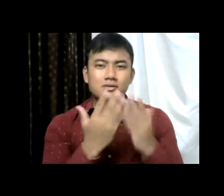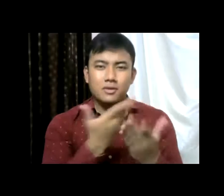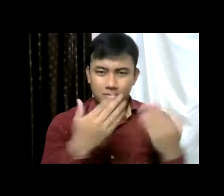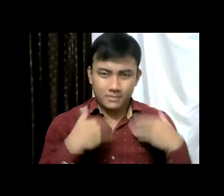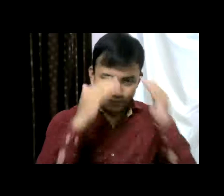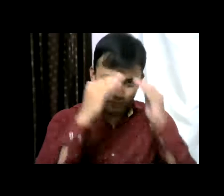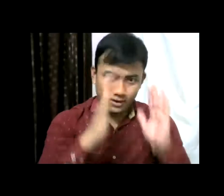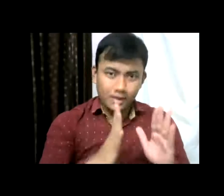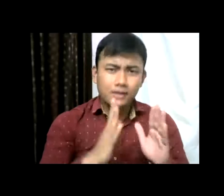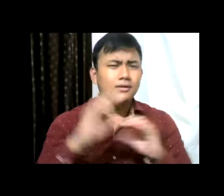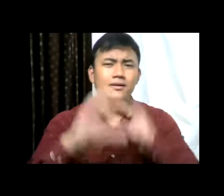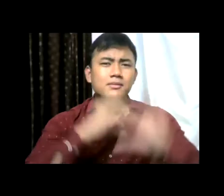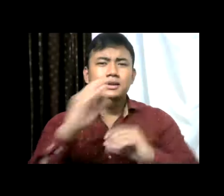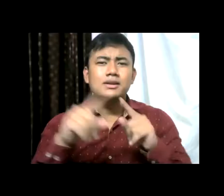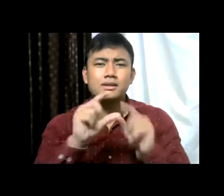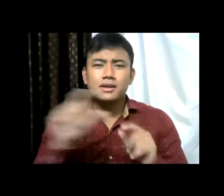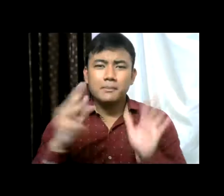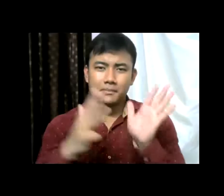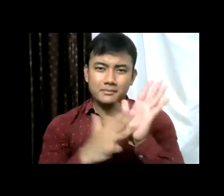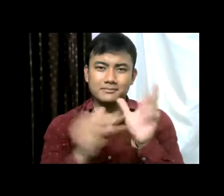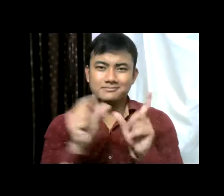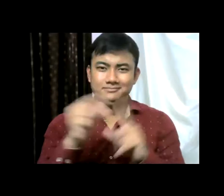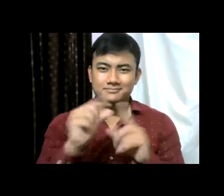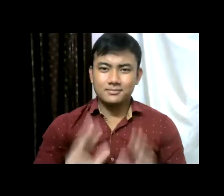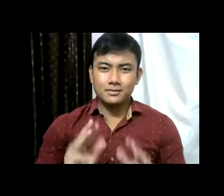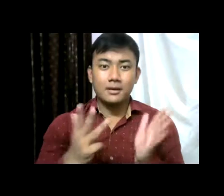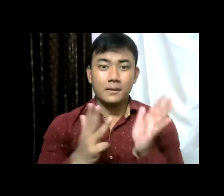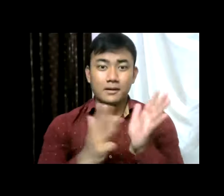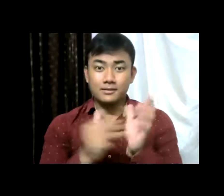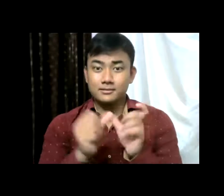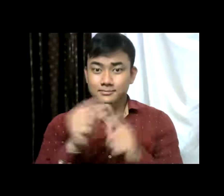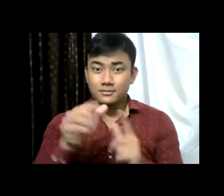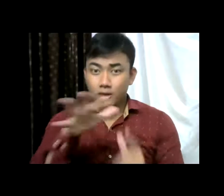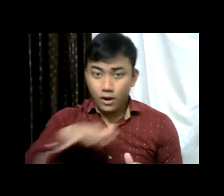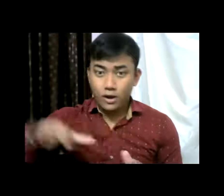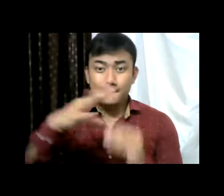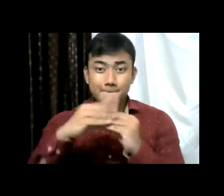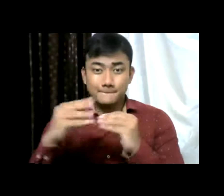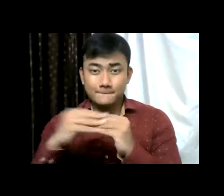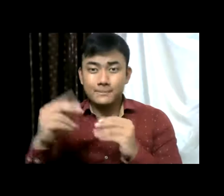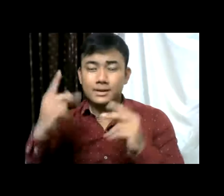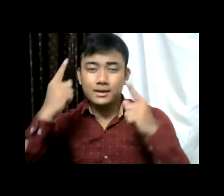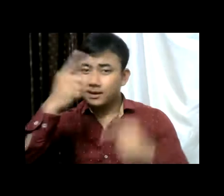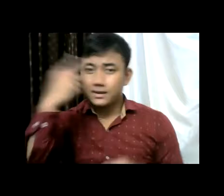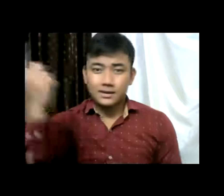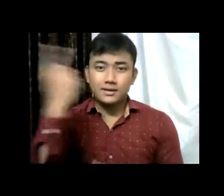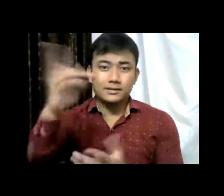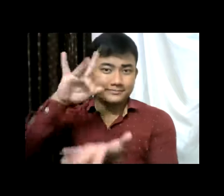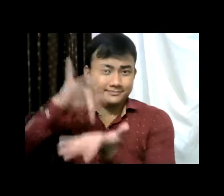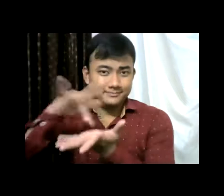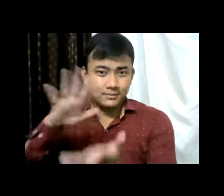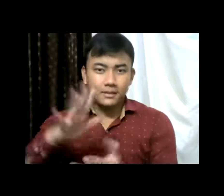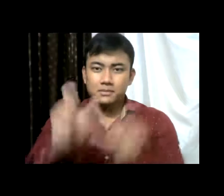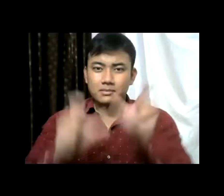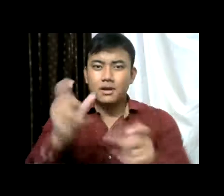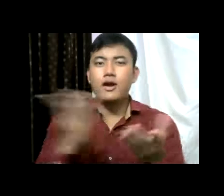MAP Bengaluru. On behalf of MAP and the Bangalore International Centre, I am very pleased to welcome all of you to